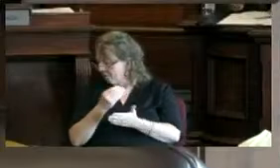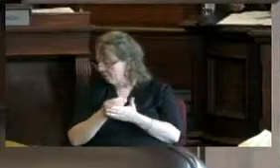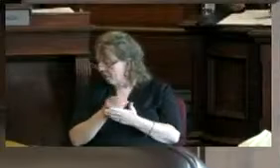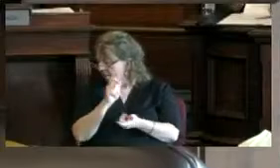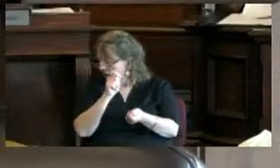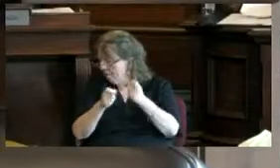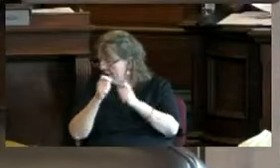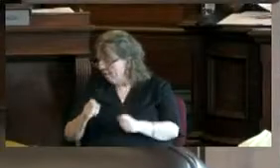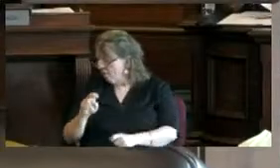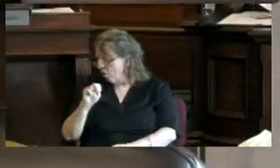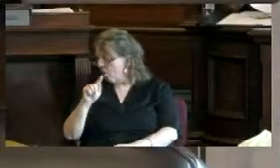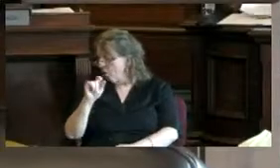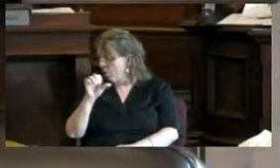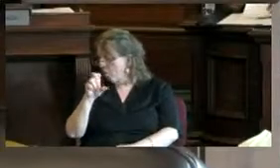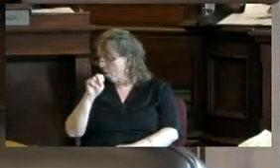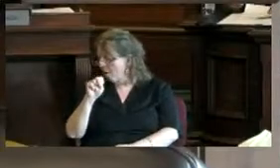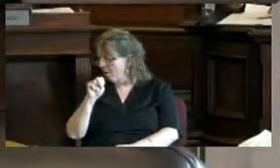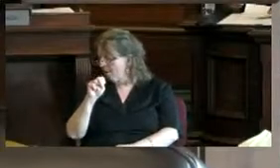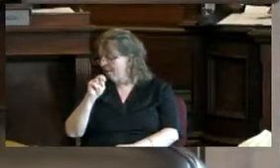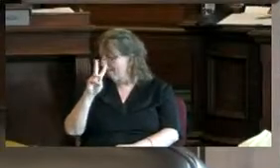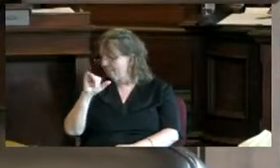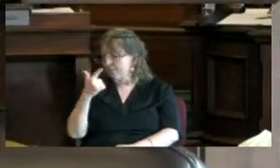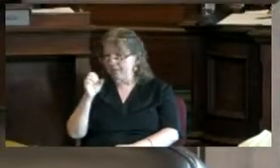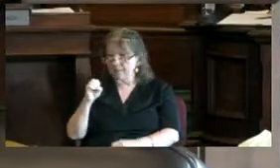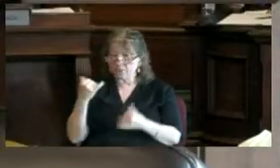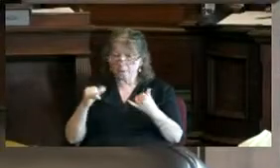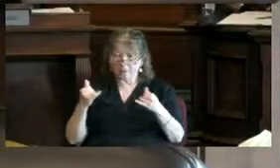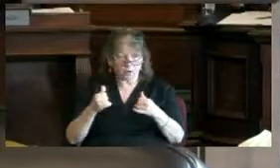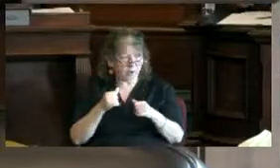Village Playground Project. Any questions, comments, or concerns?